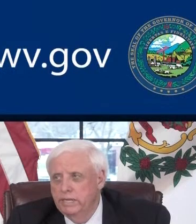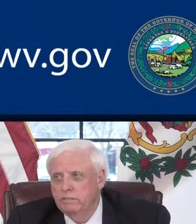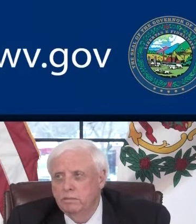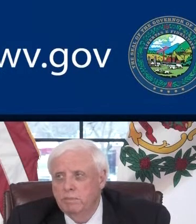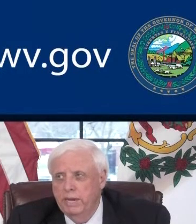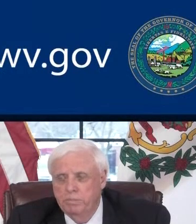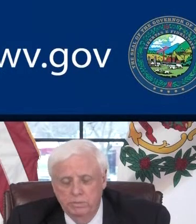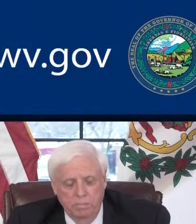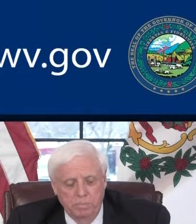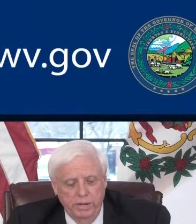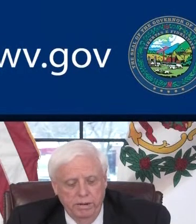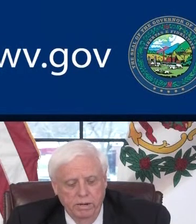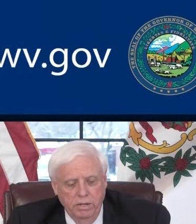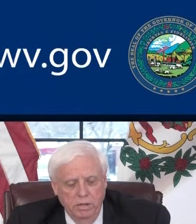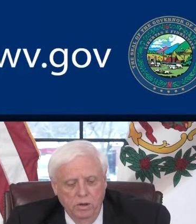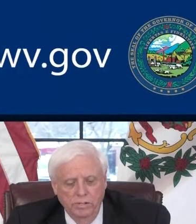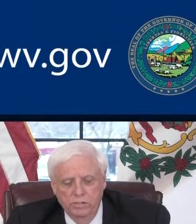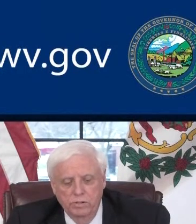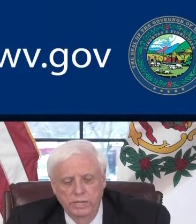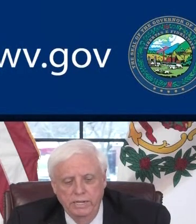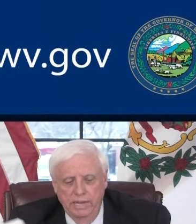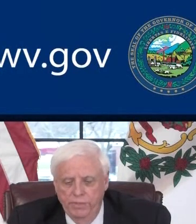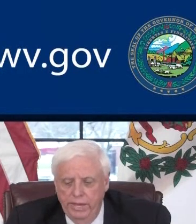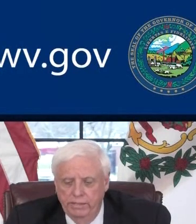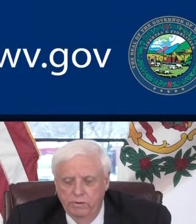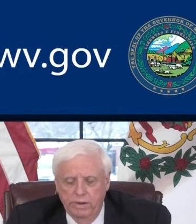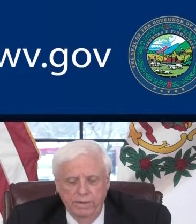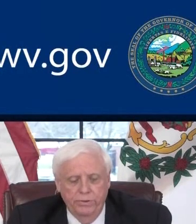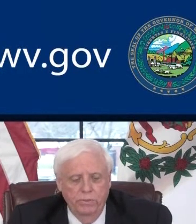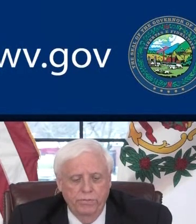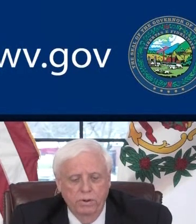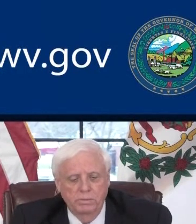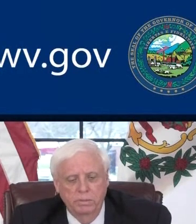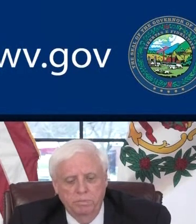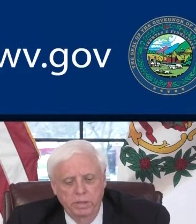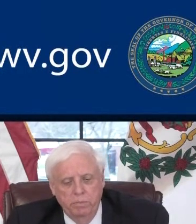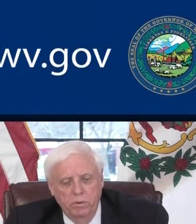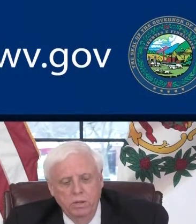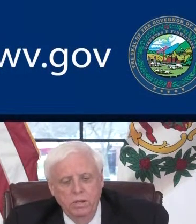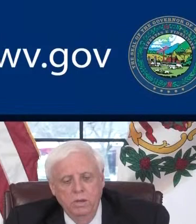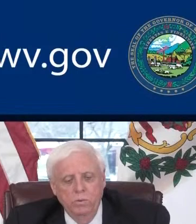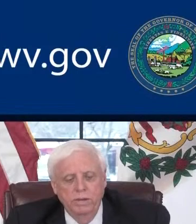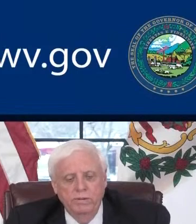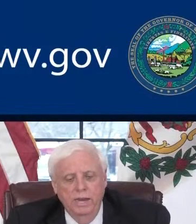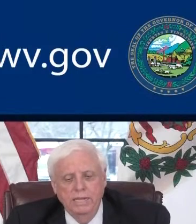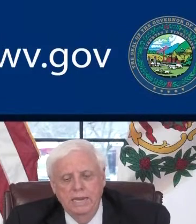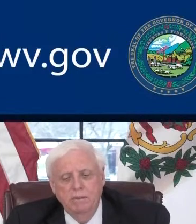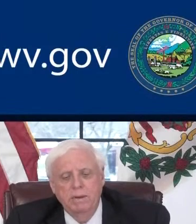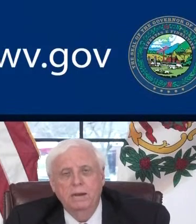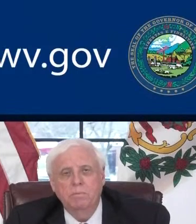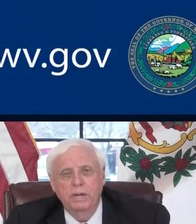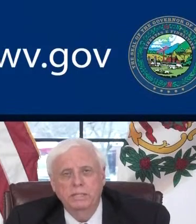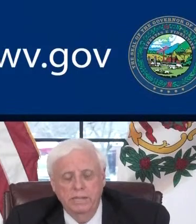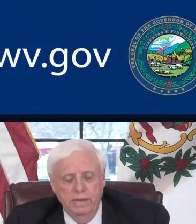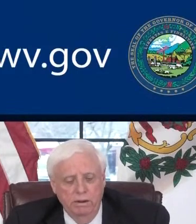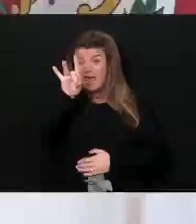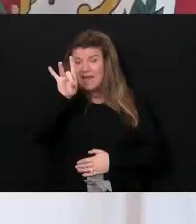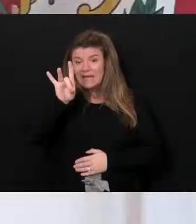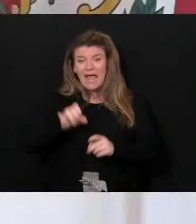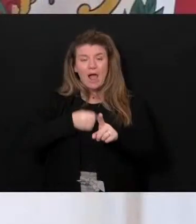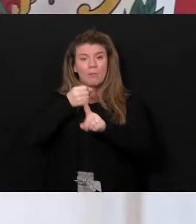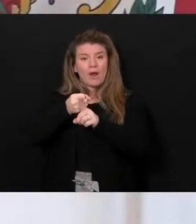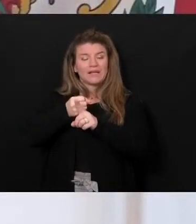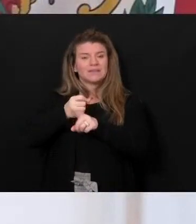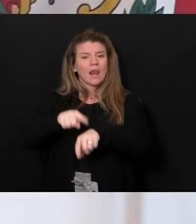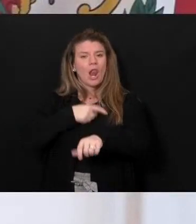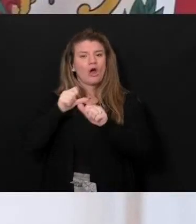free testing map is up there on the screen. I thank the drive-through pharmacy people. We have 98 outbreaks now in our